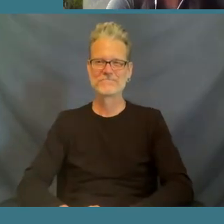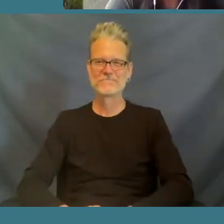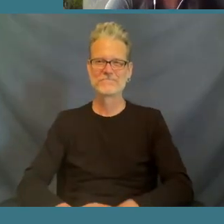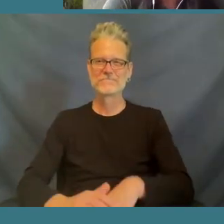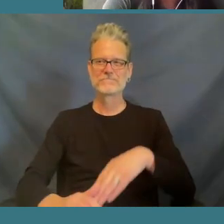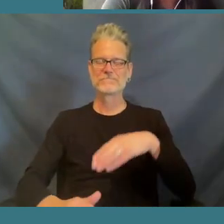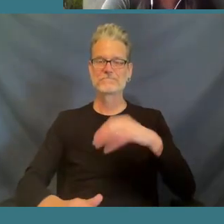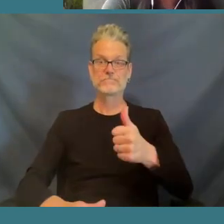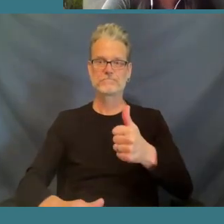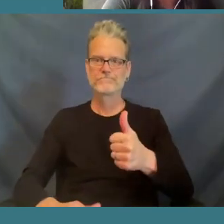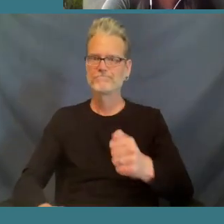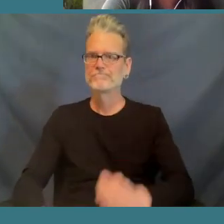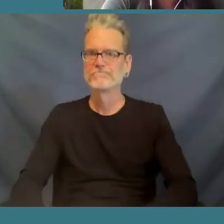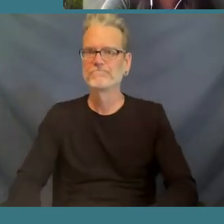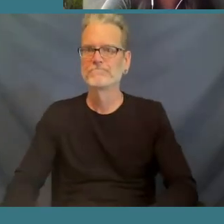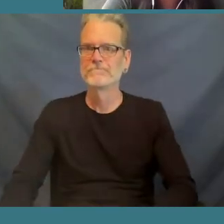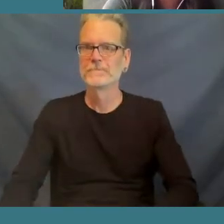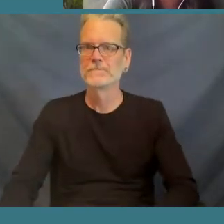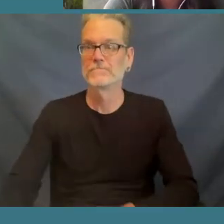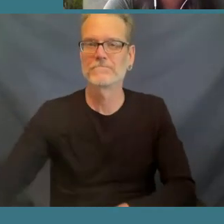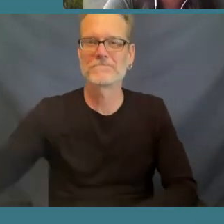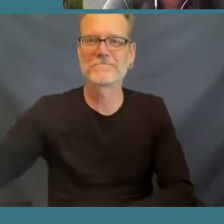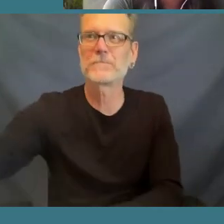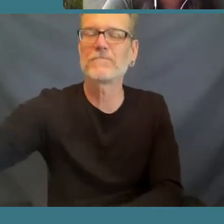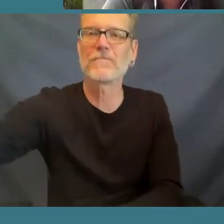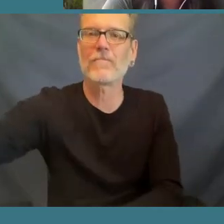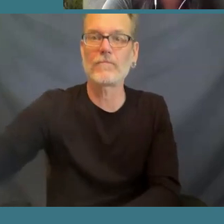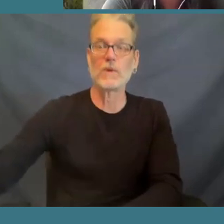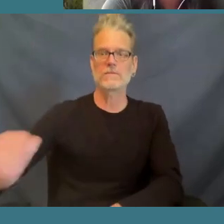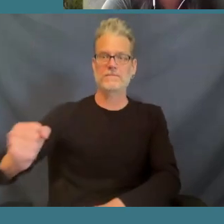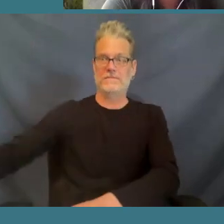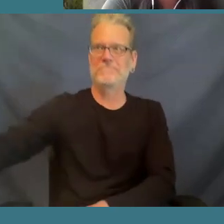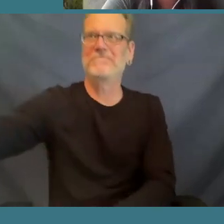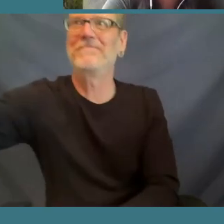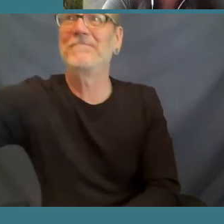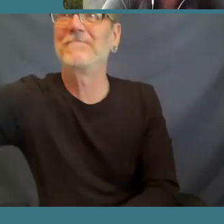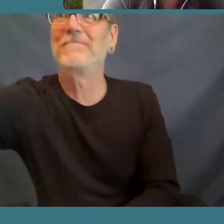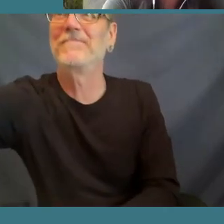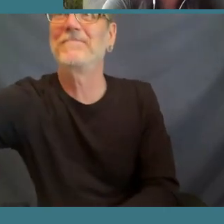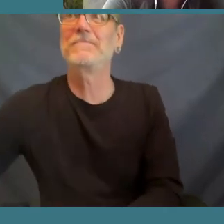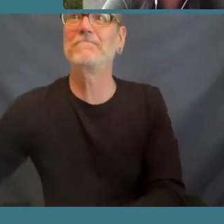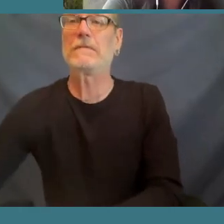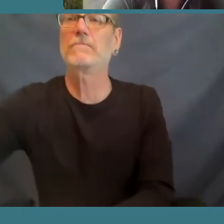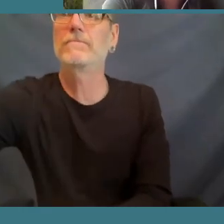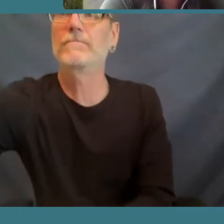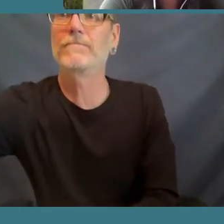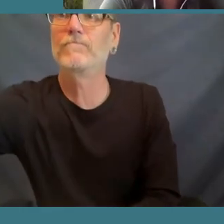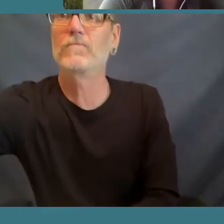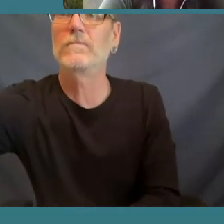This is where I'm going to pass it off to my colleague, Chris, to talk more about guiding factors for our activities and partnerships.